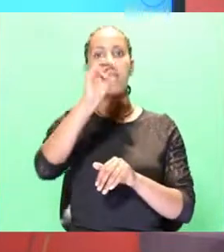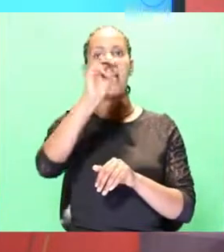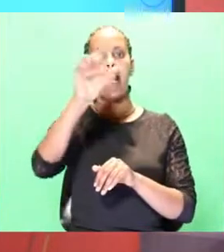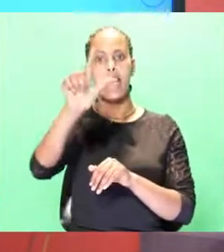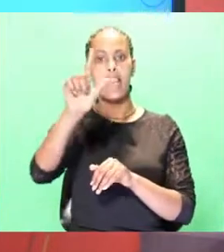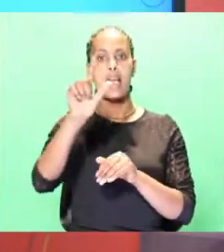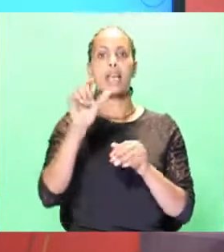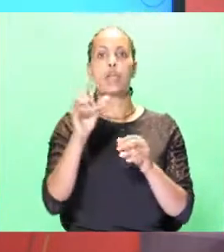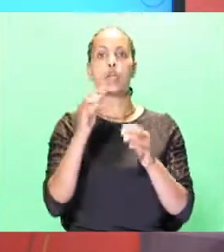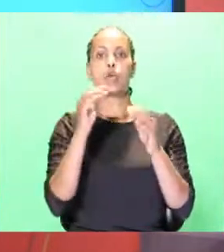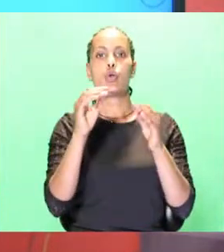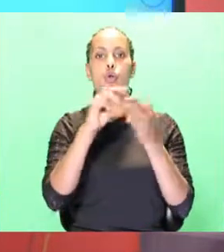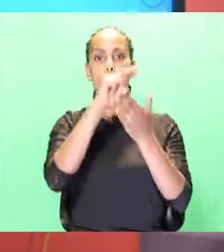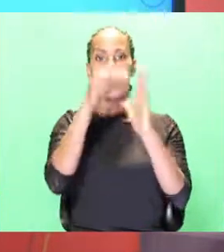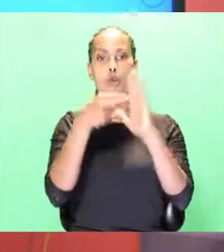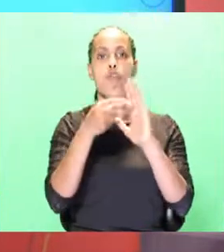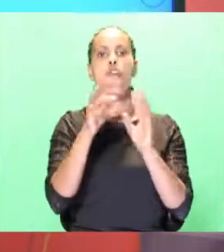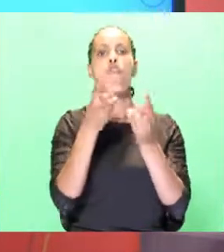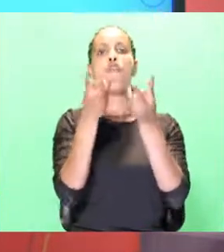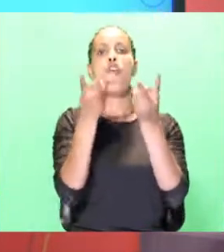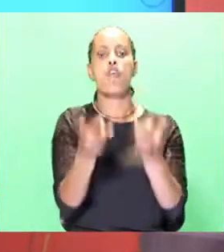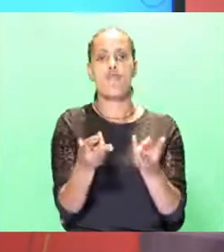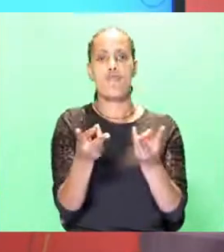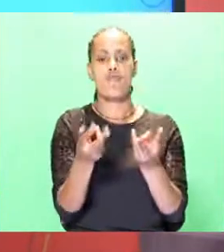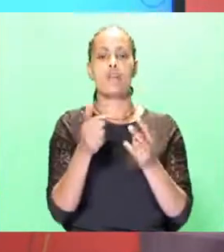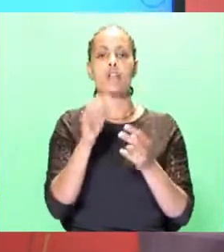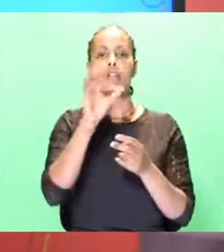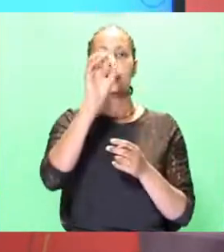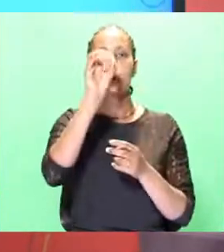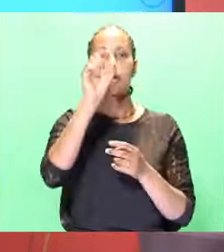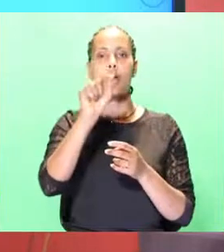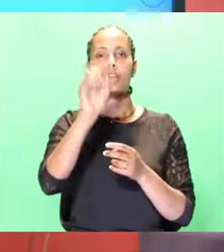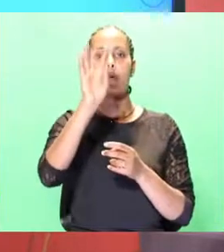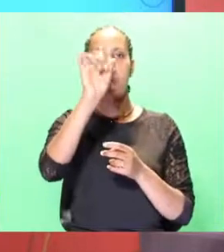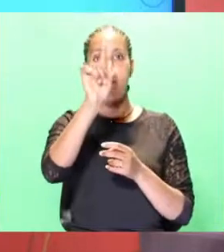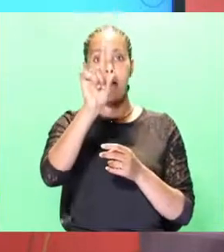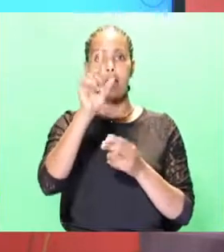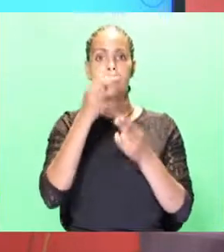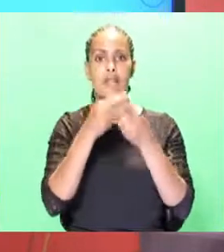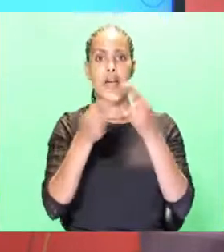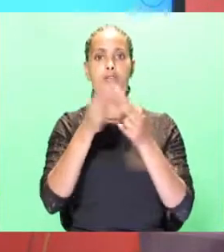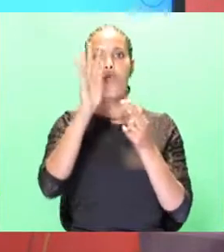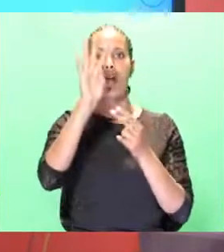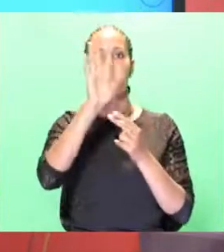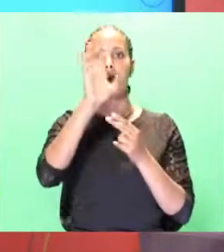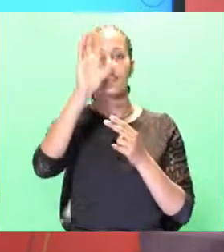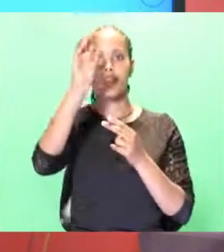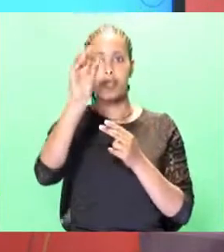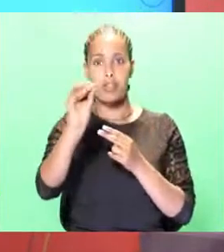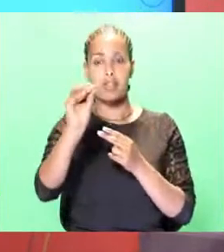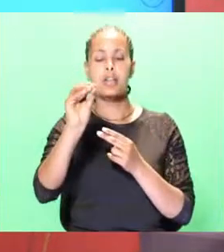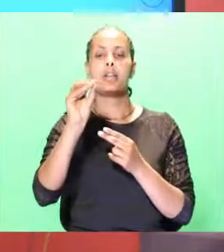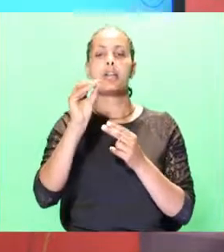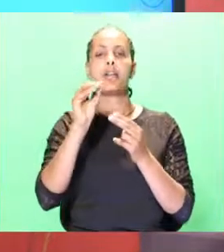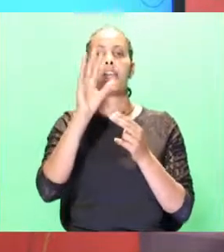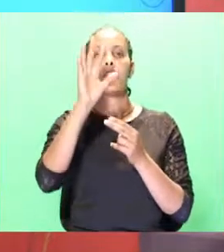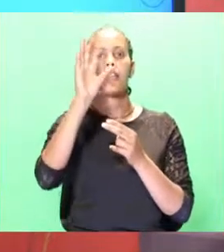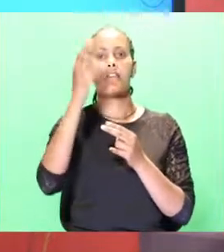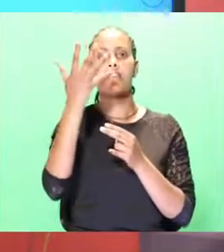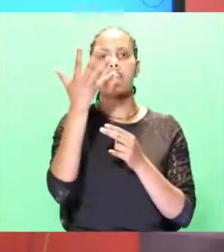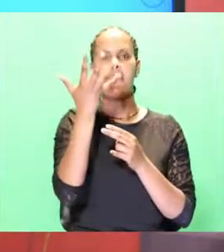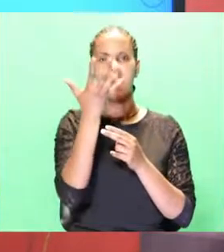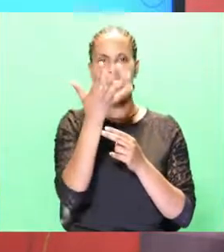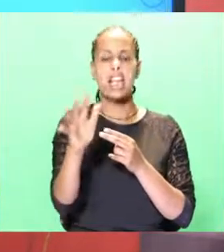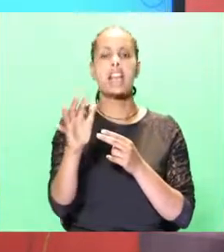is the units of volume. Therefore, 0.1 times 450 divided by 3 is 15